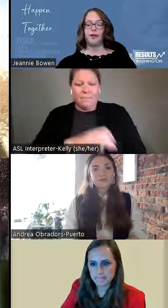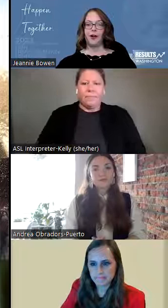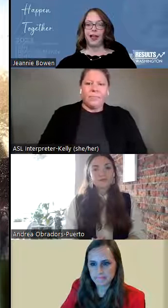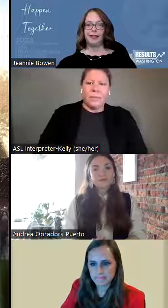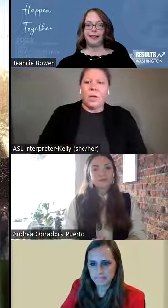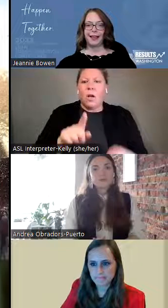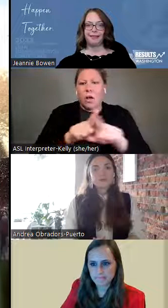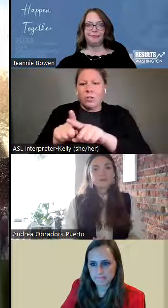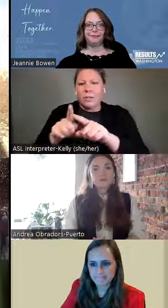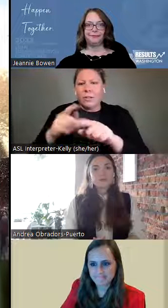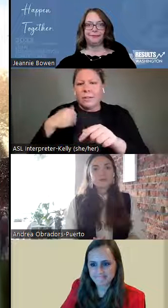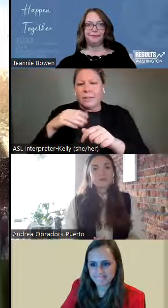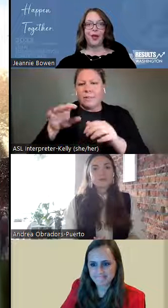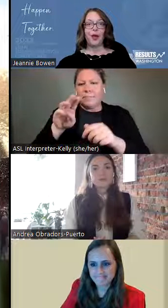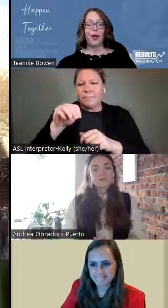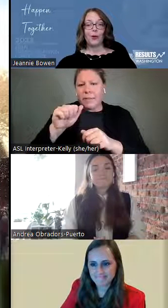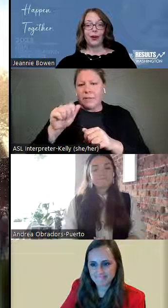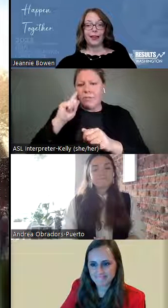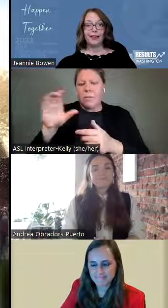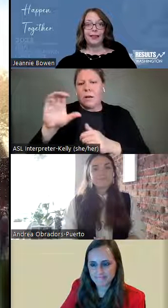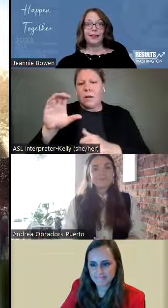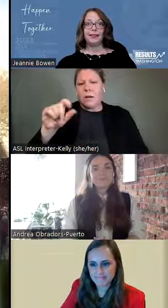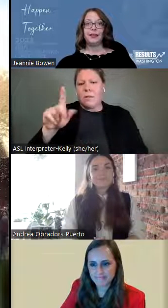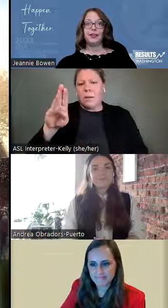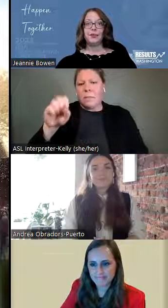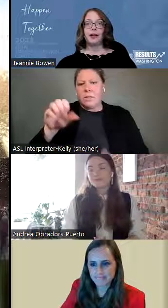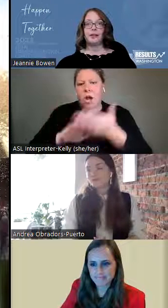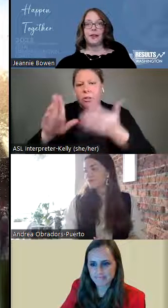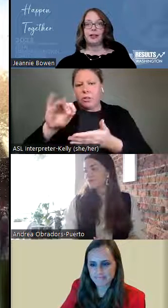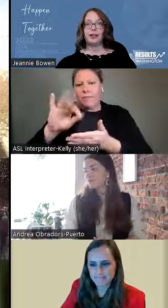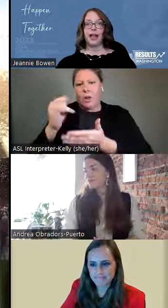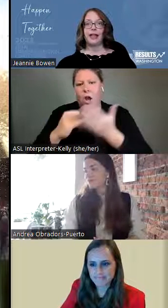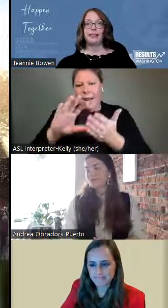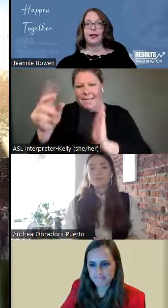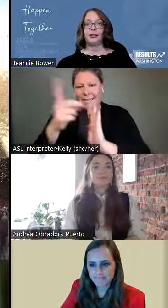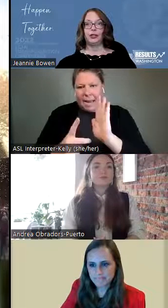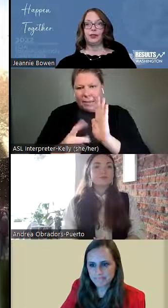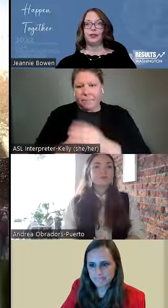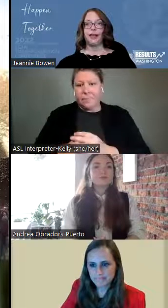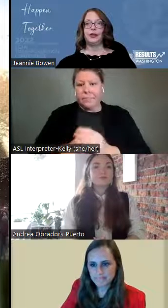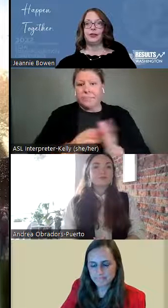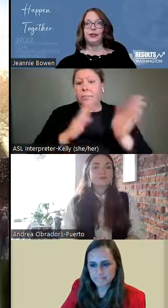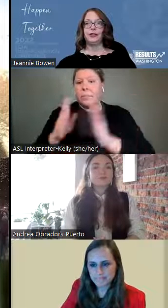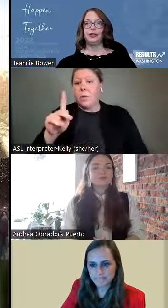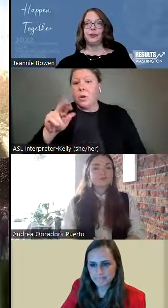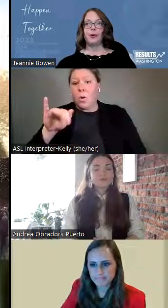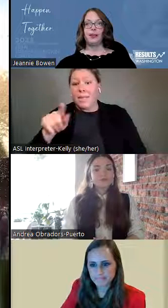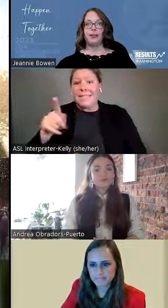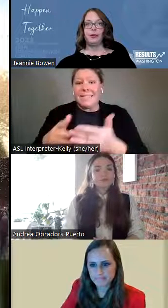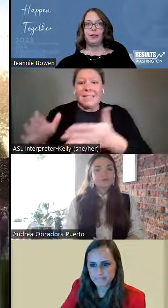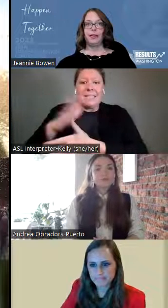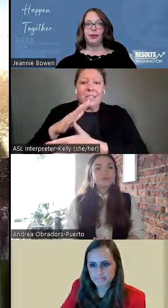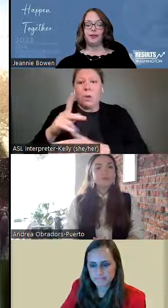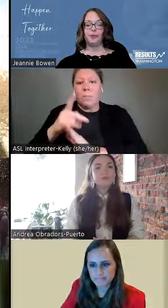College of Art and Design. Corey is a senior project manager at Seattle Children's and is currently supporting